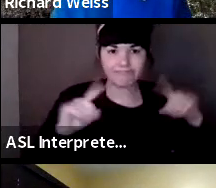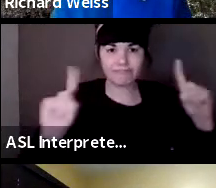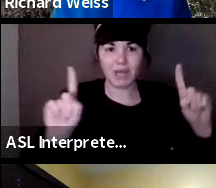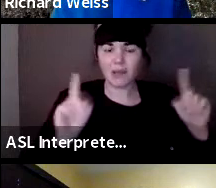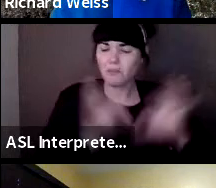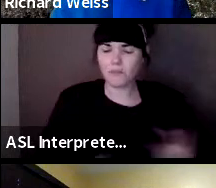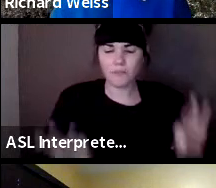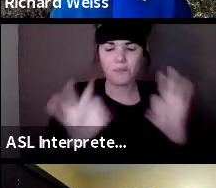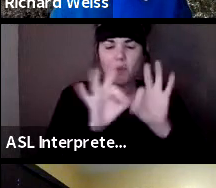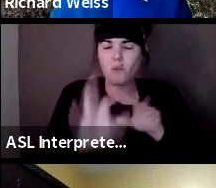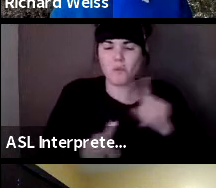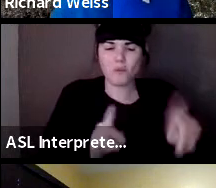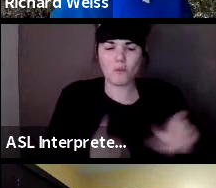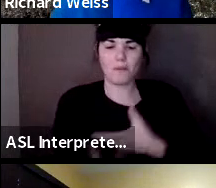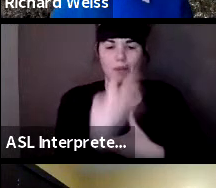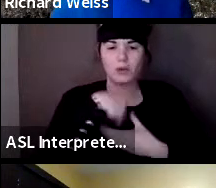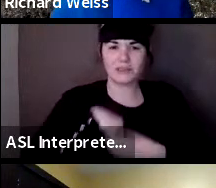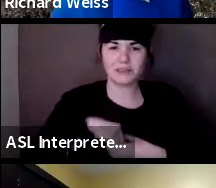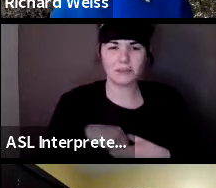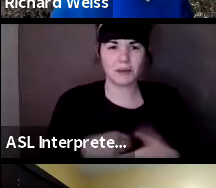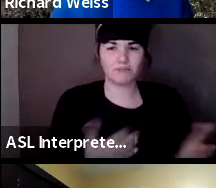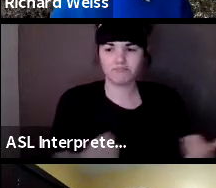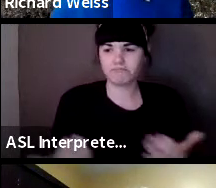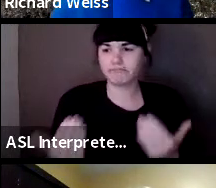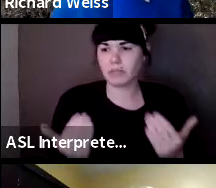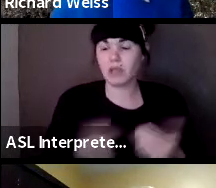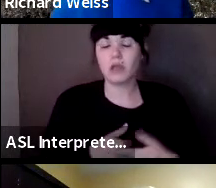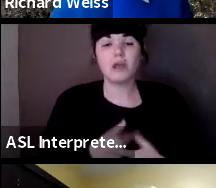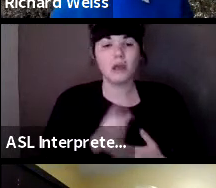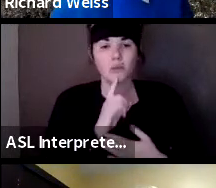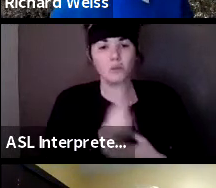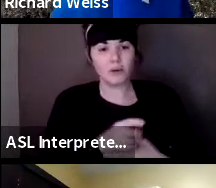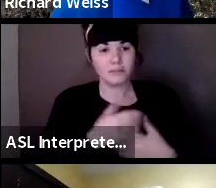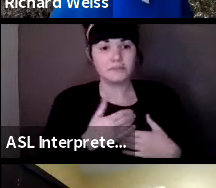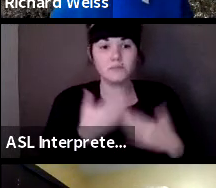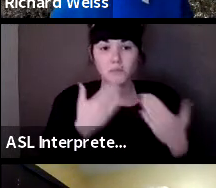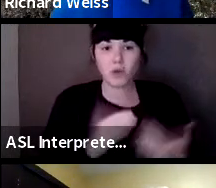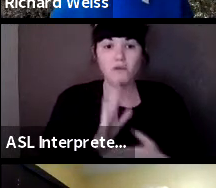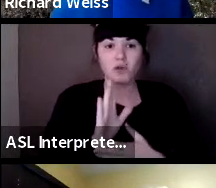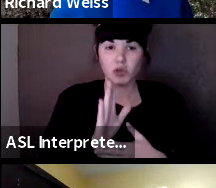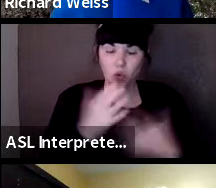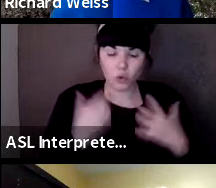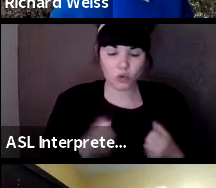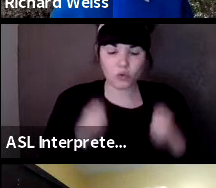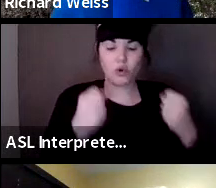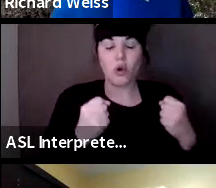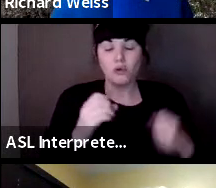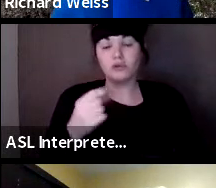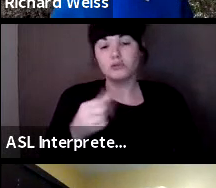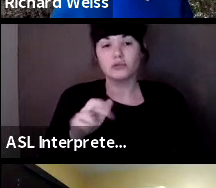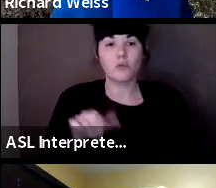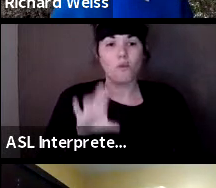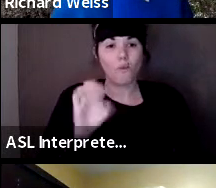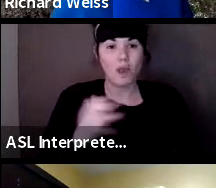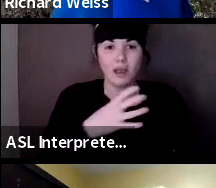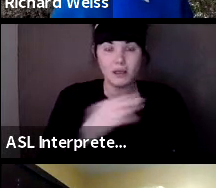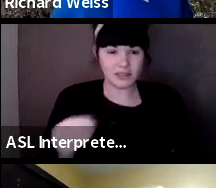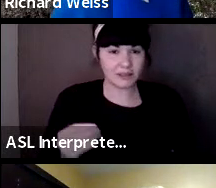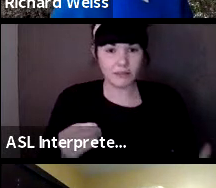to congratulate you on your courage, your grace, and the transparency with which you handle complex and potentially divisive